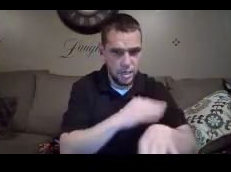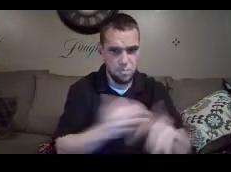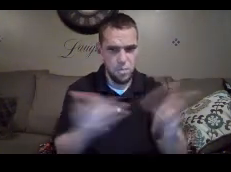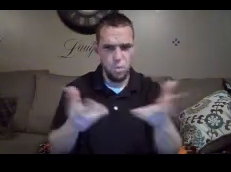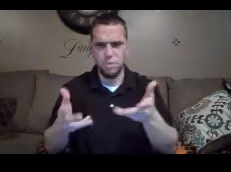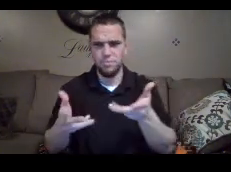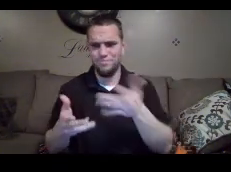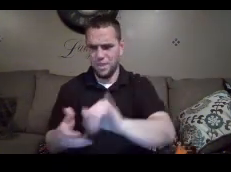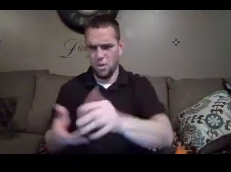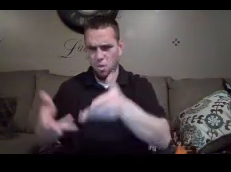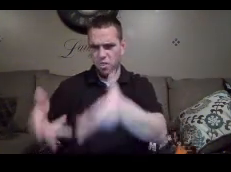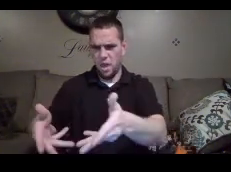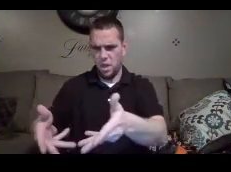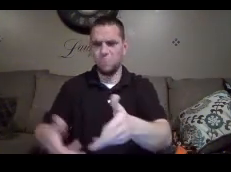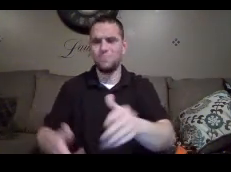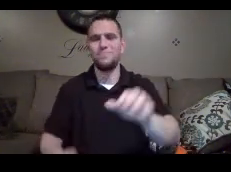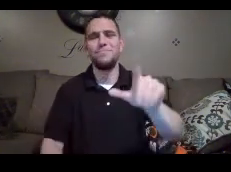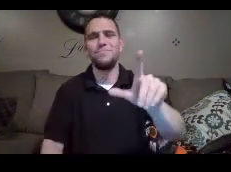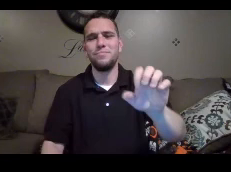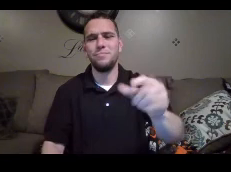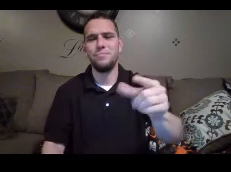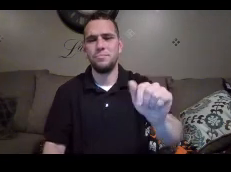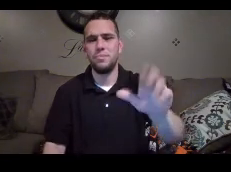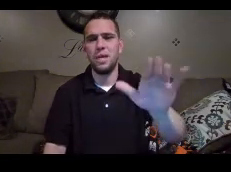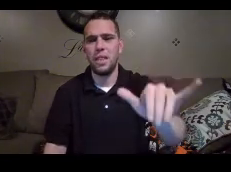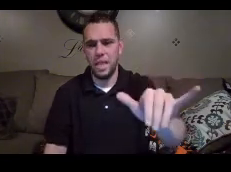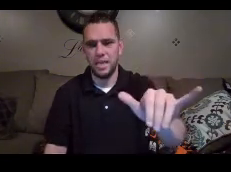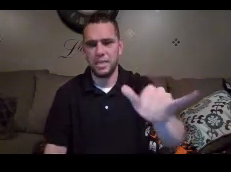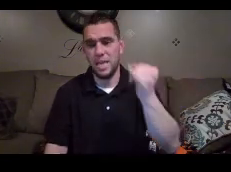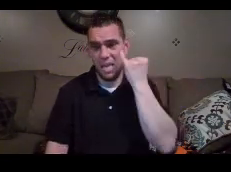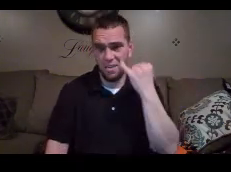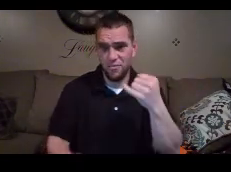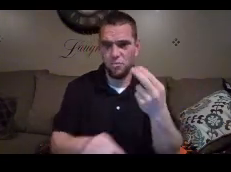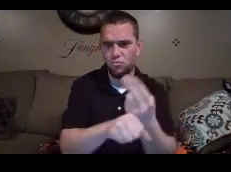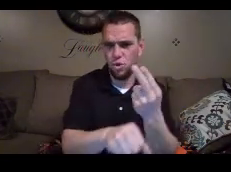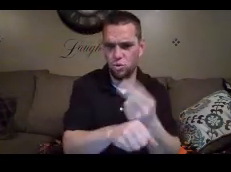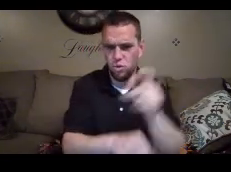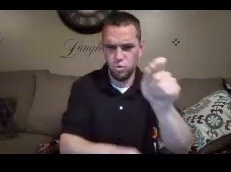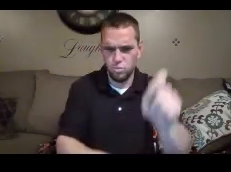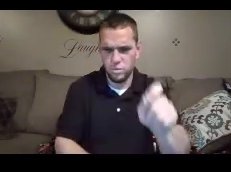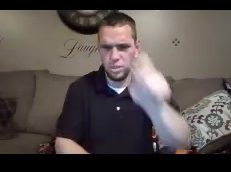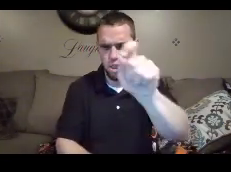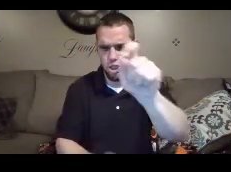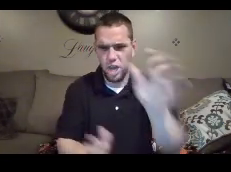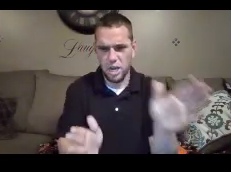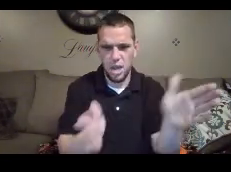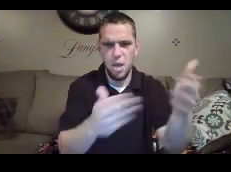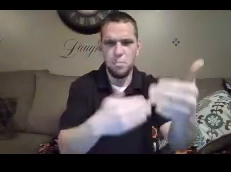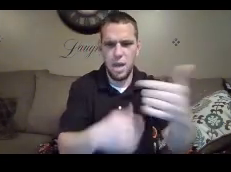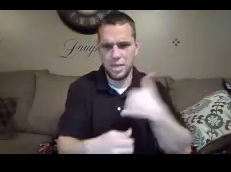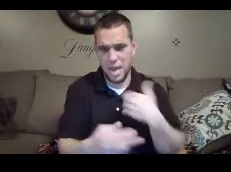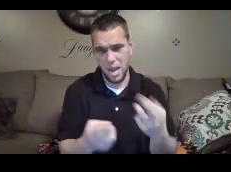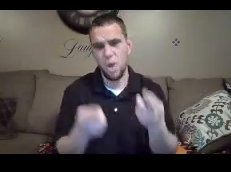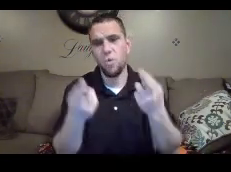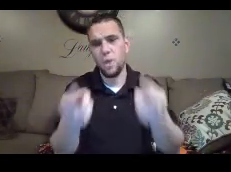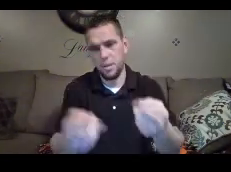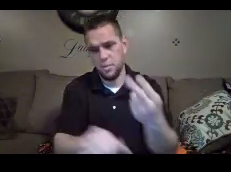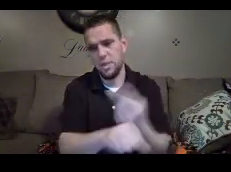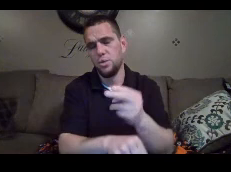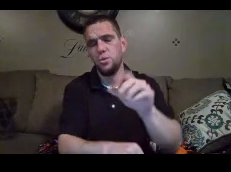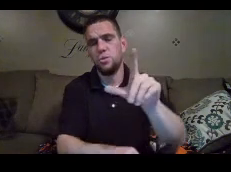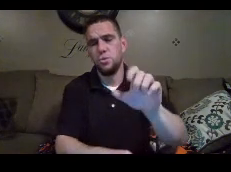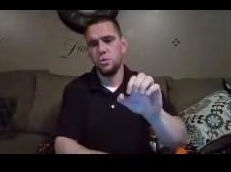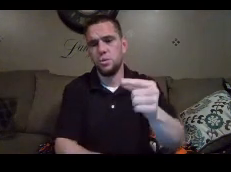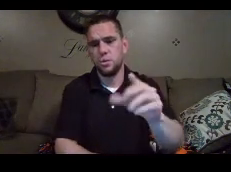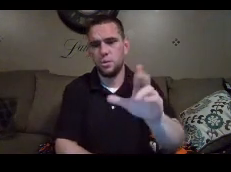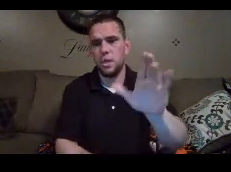accessible are the legacy controls. So if you're going to use a checkbox, I would recommend going with the legacy control in there.